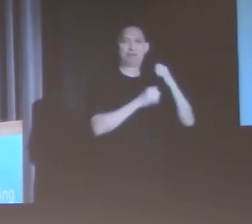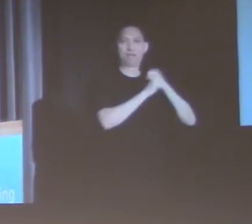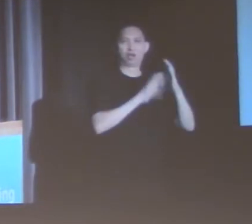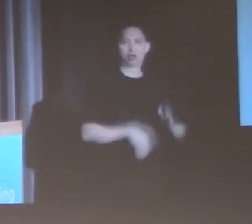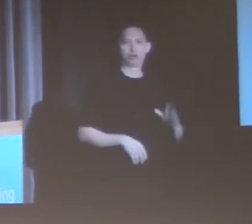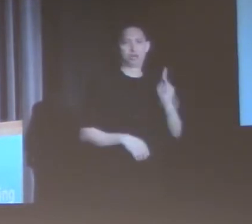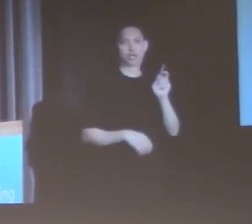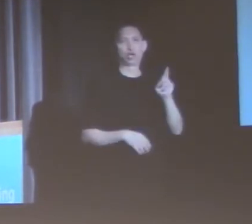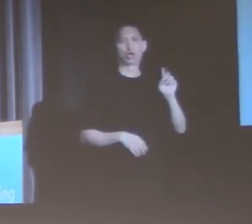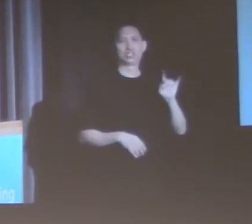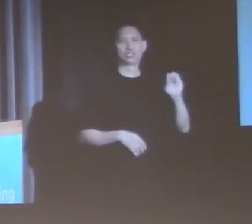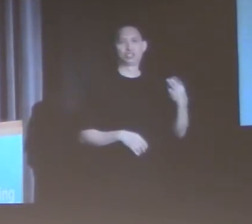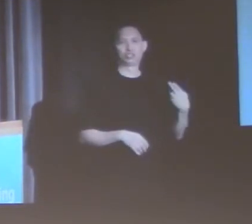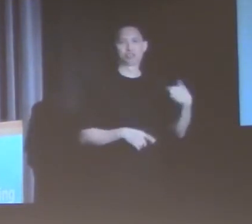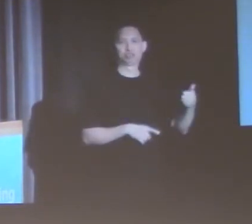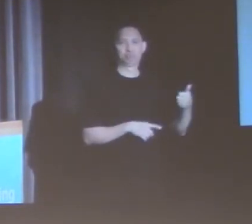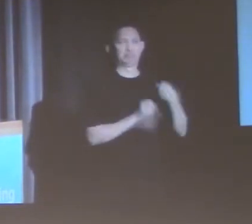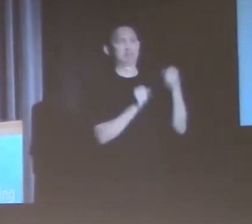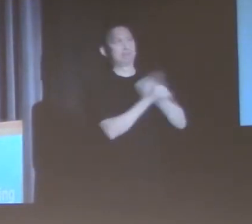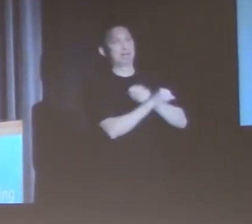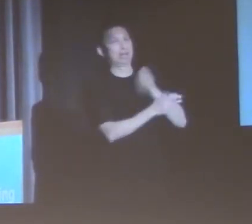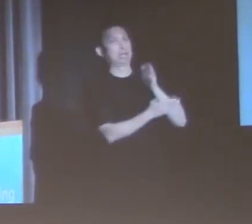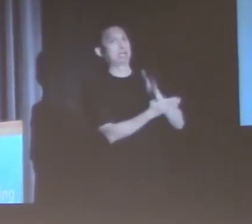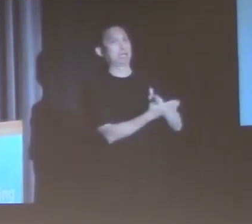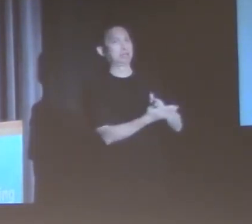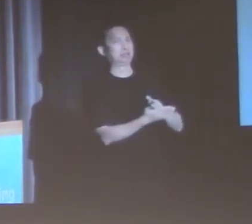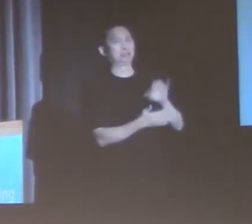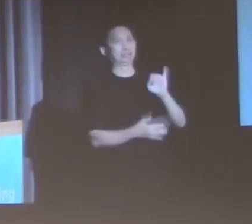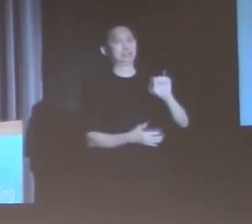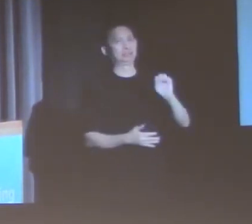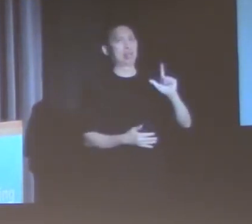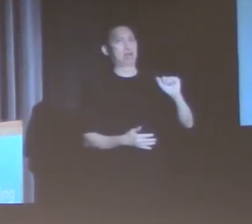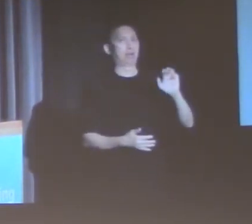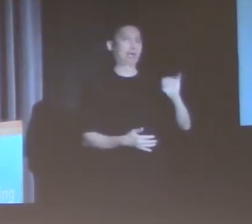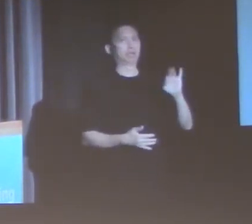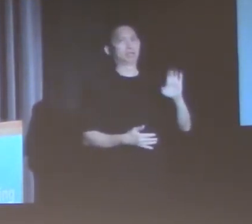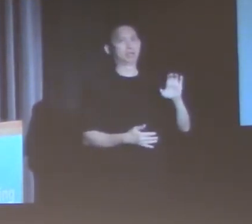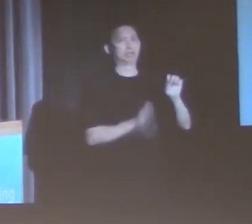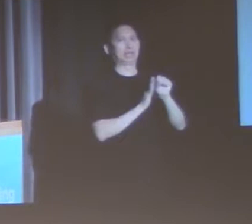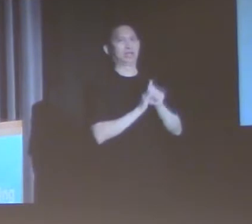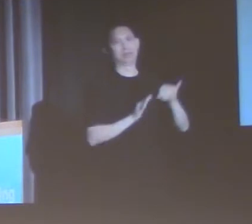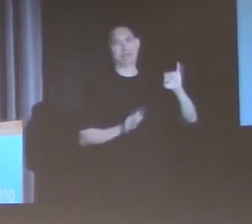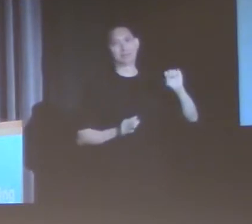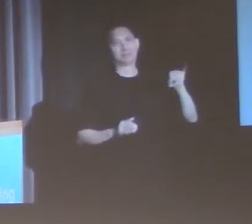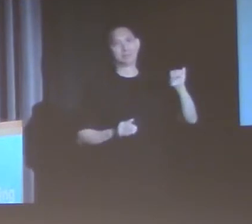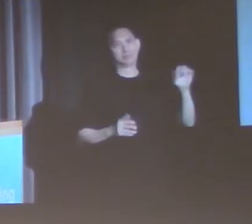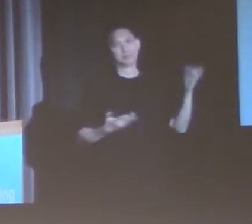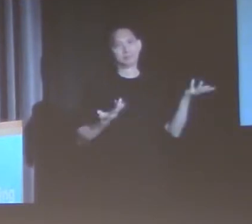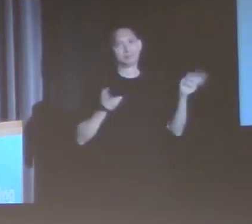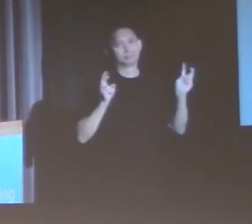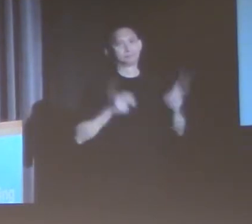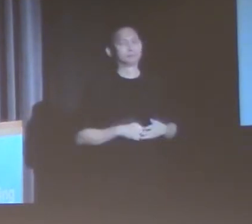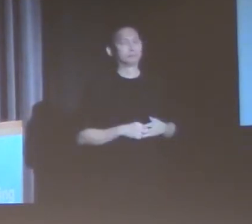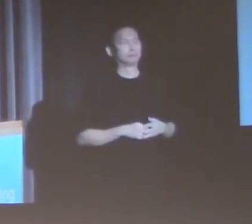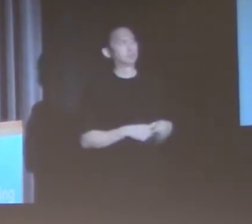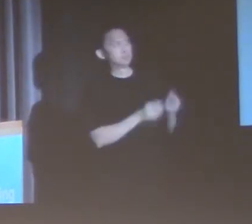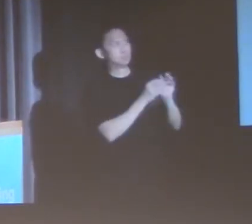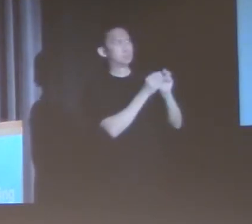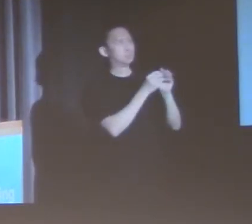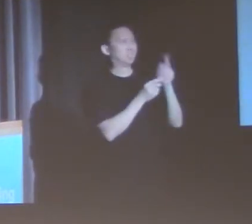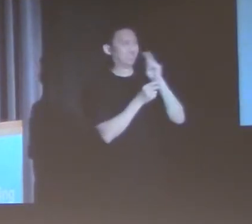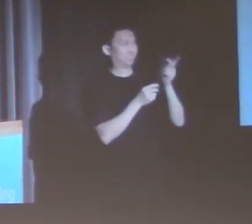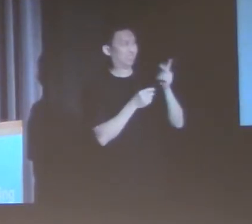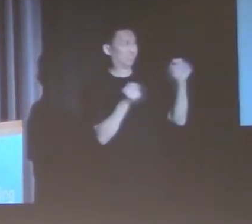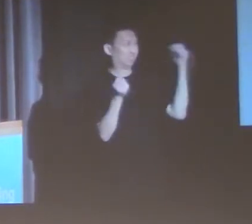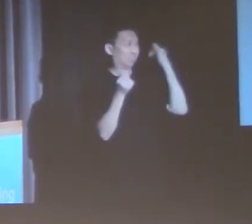States. And after making a film about their ideology and their way of living